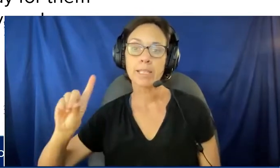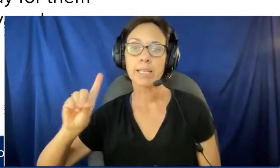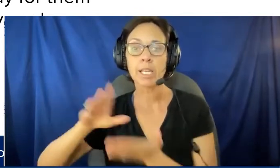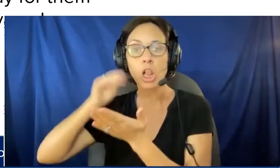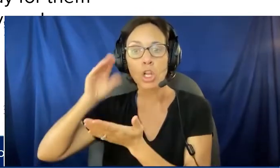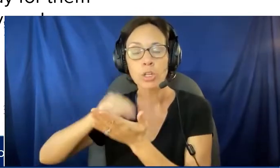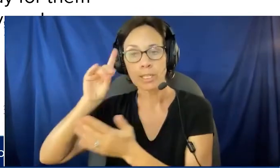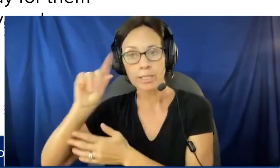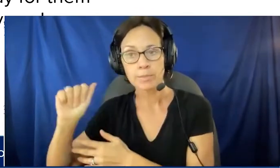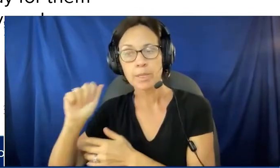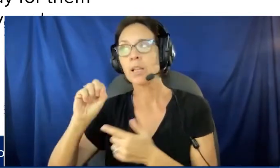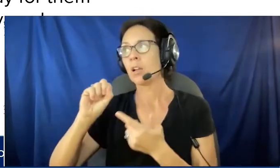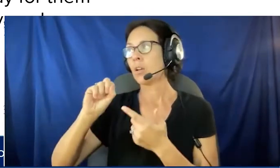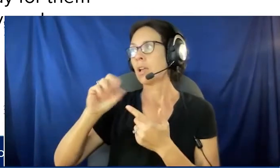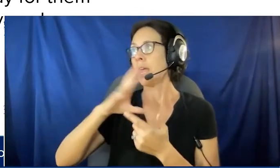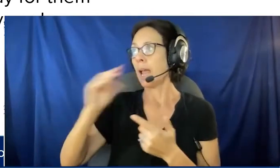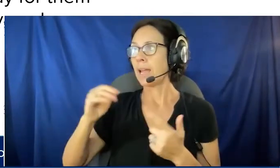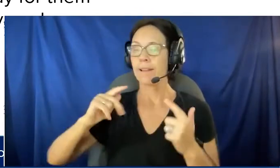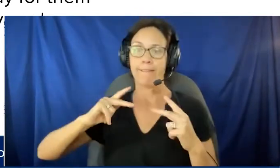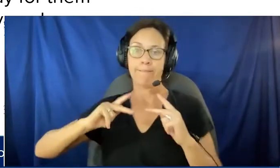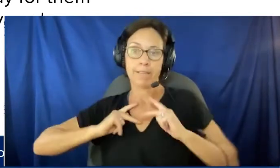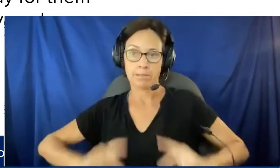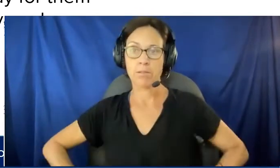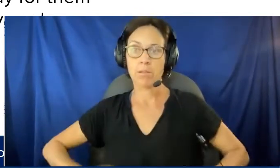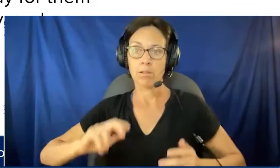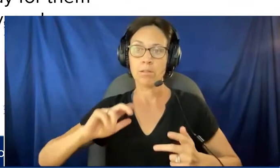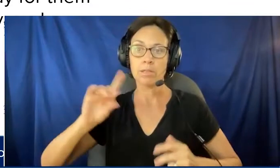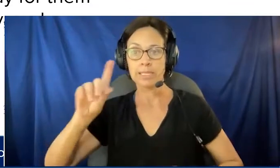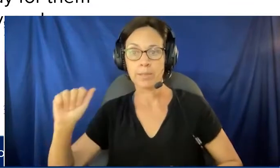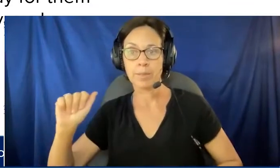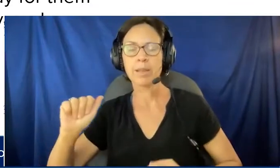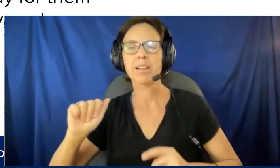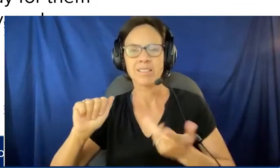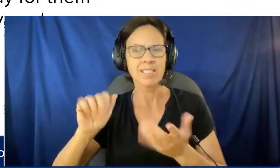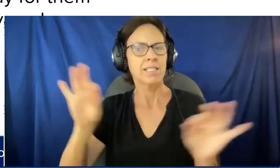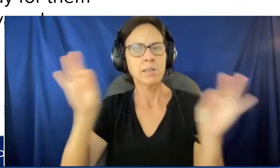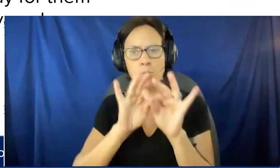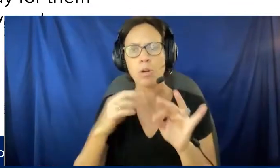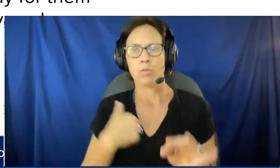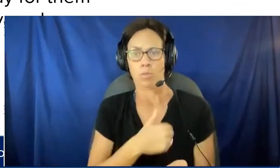a physical issue, we need to know about both of them.